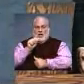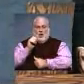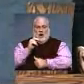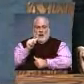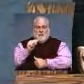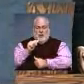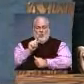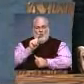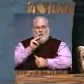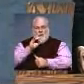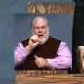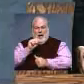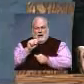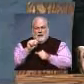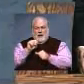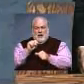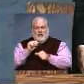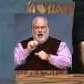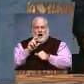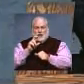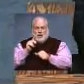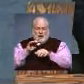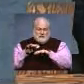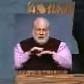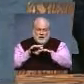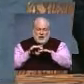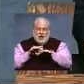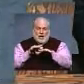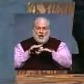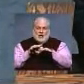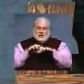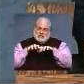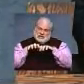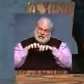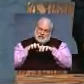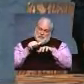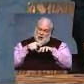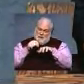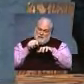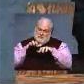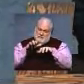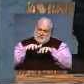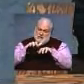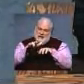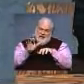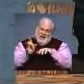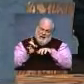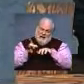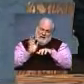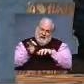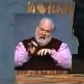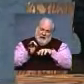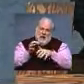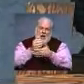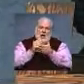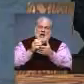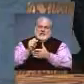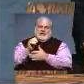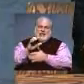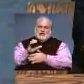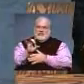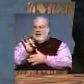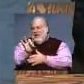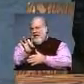the Arkansas River, where there's a great river trail system, and see apartments that were built in the 80s, 90s that are now all Section 8, that are